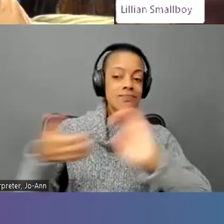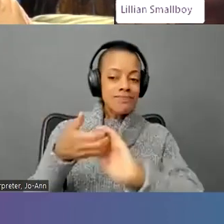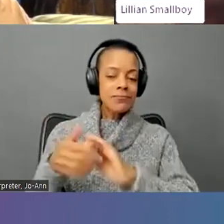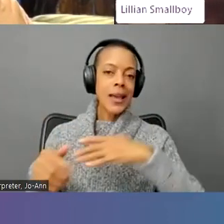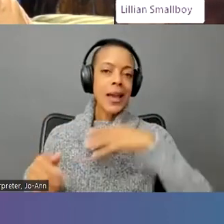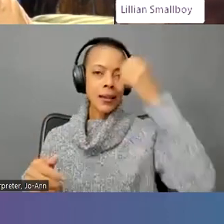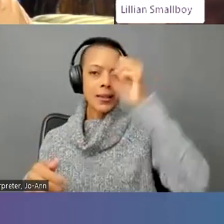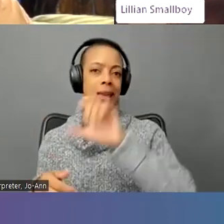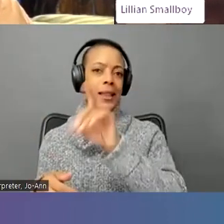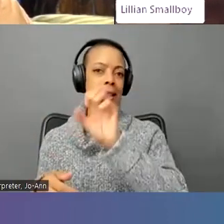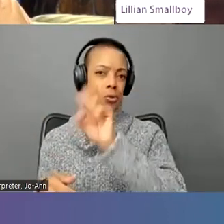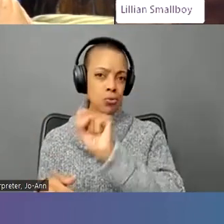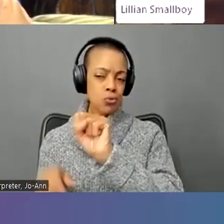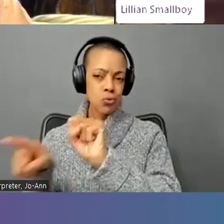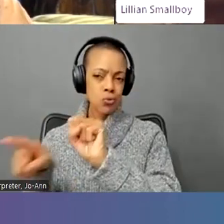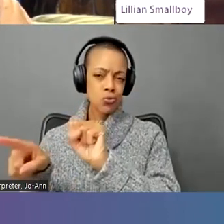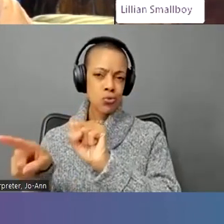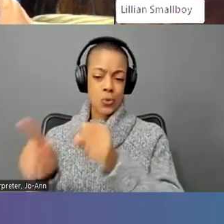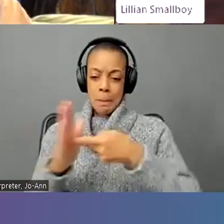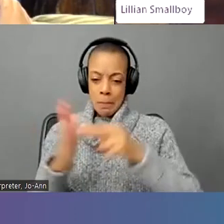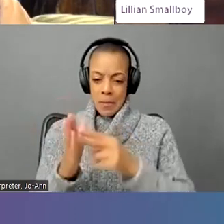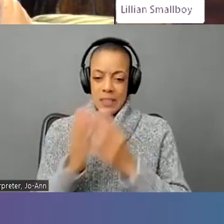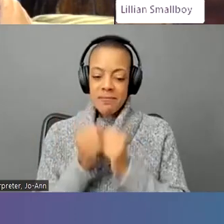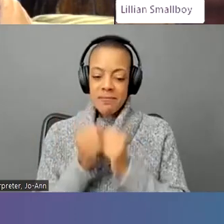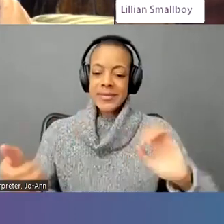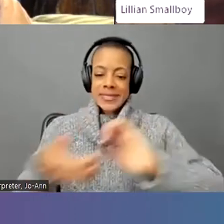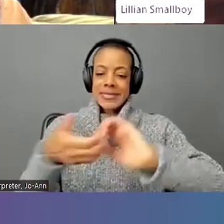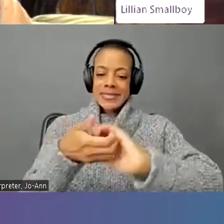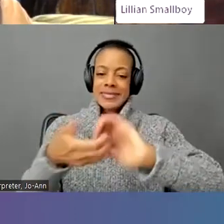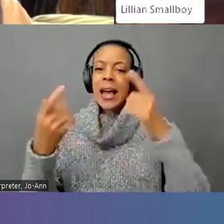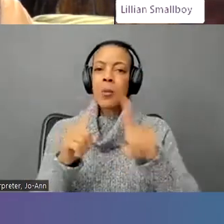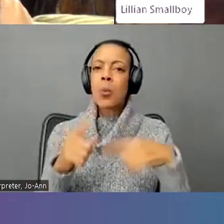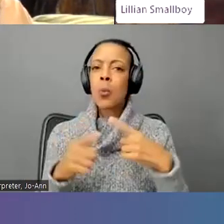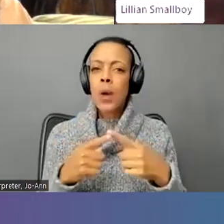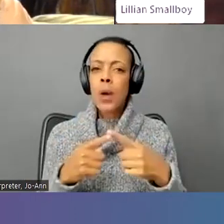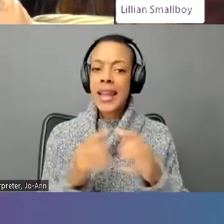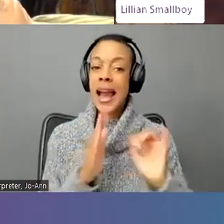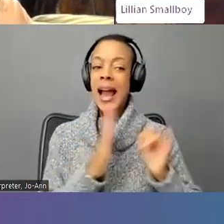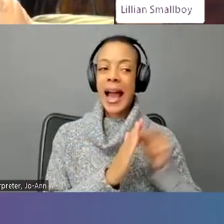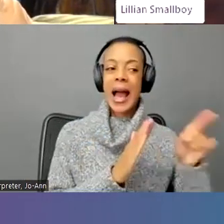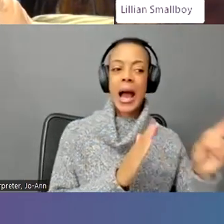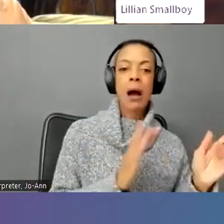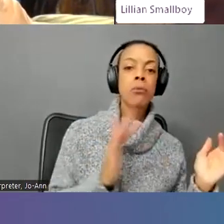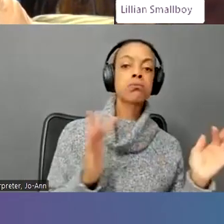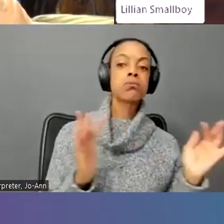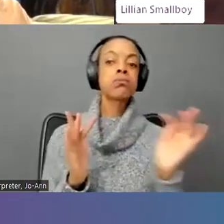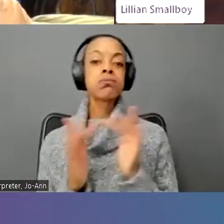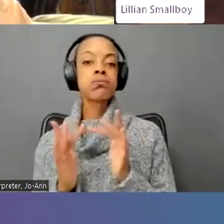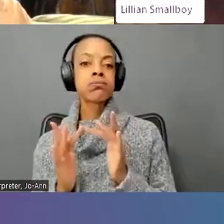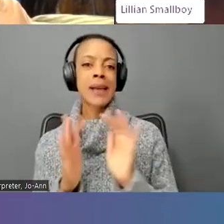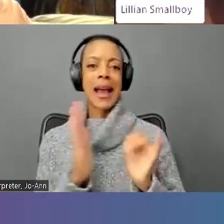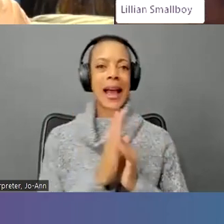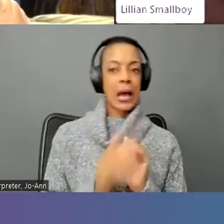In what ways can meaningful collaboration take place? And how should individuals go about the initial outreach and